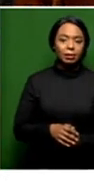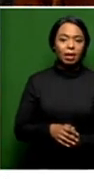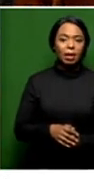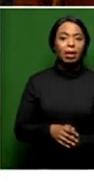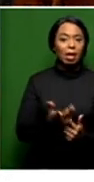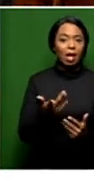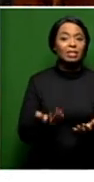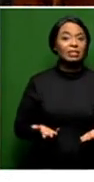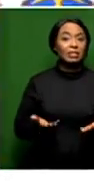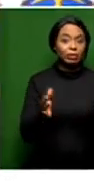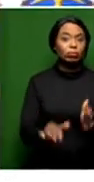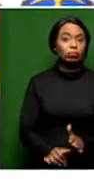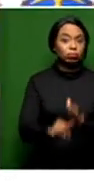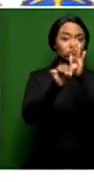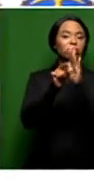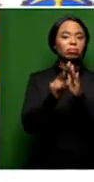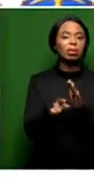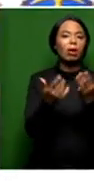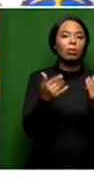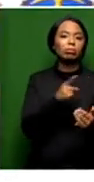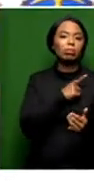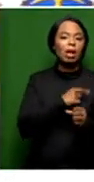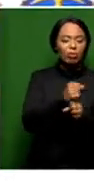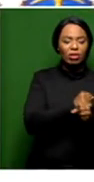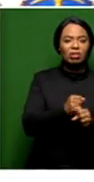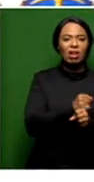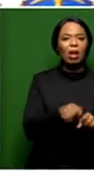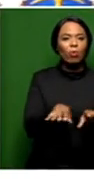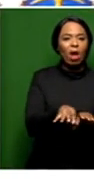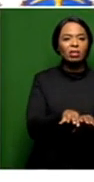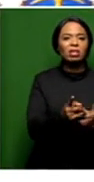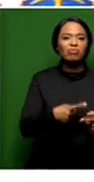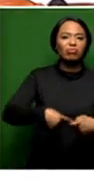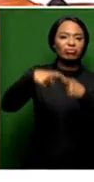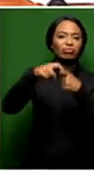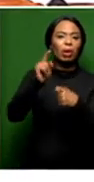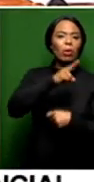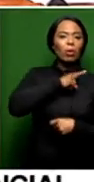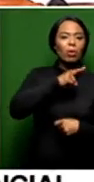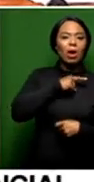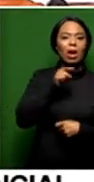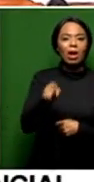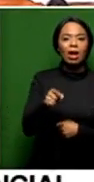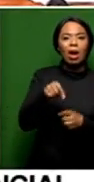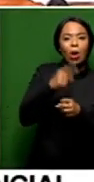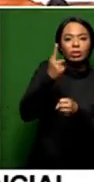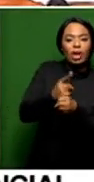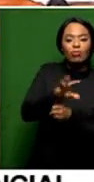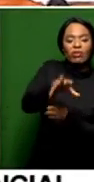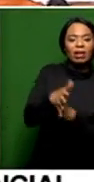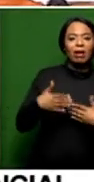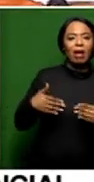Crucial services such as the removal of medical waste have resumed. This after the Gauteng Provincial Health